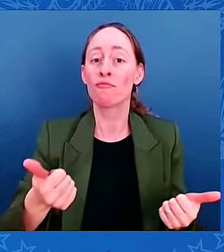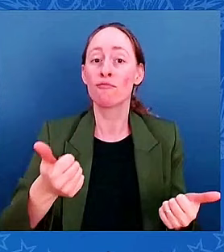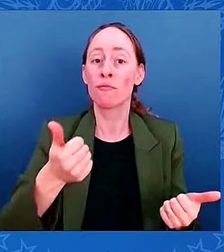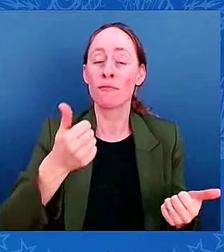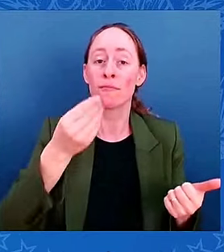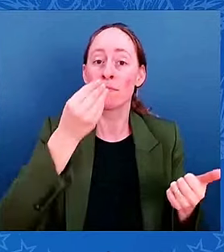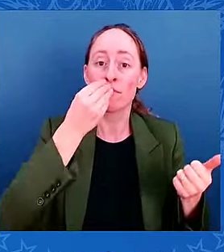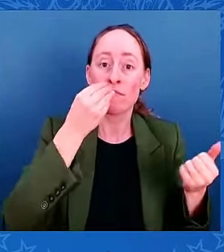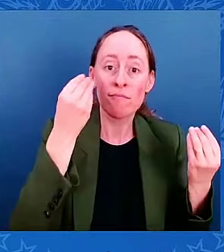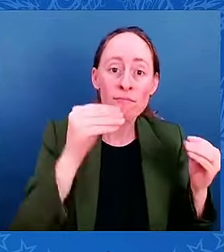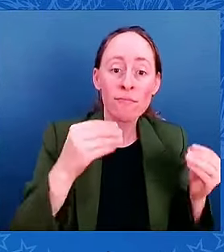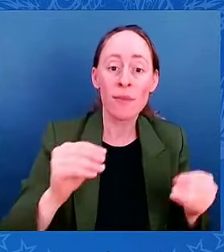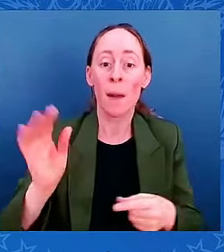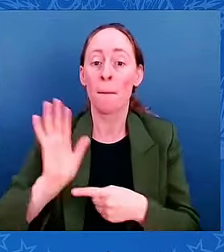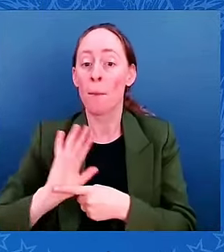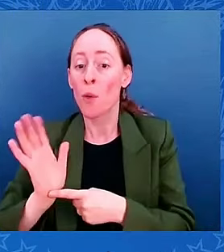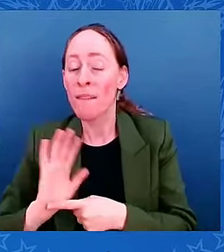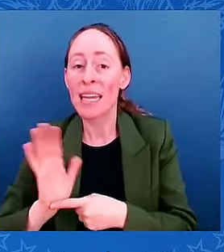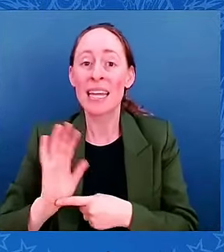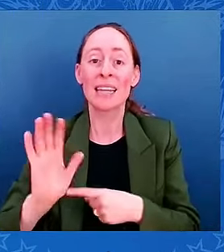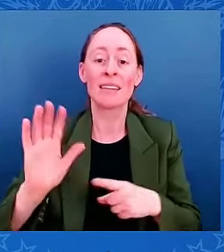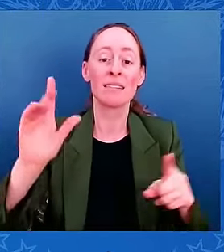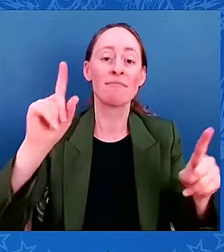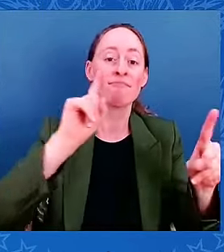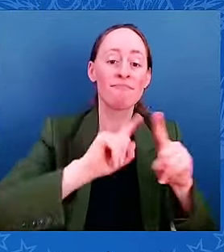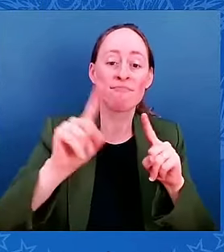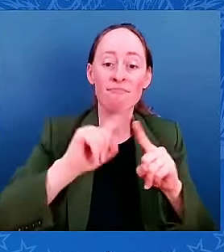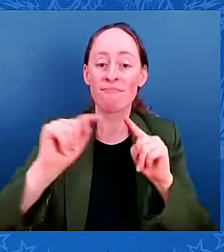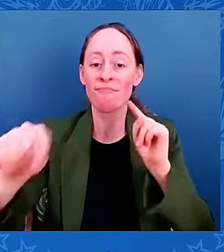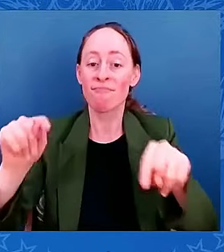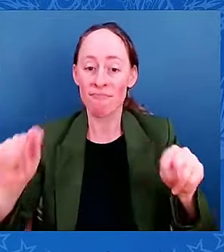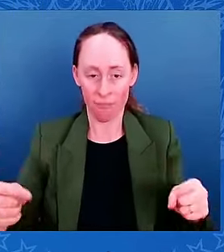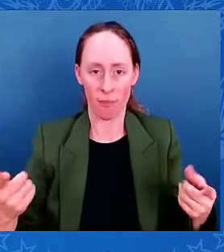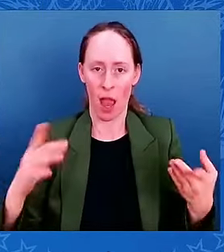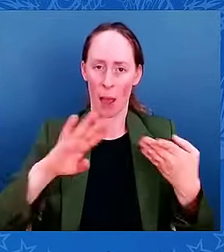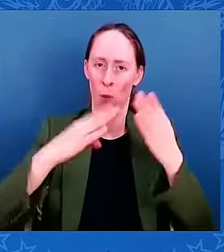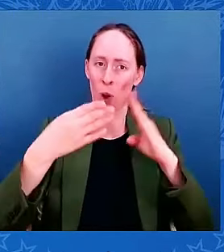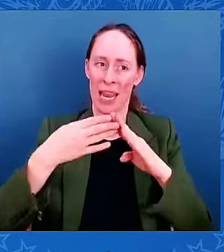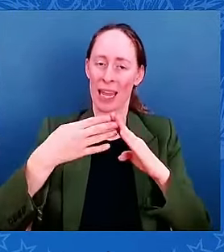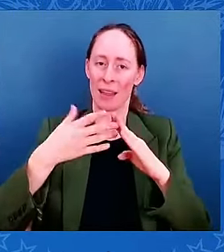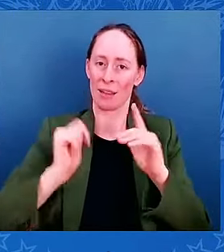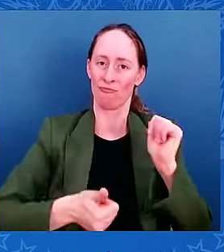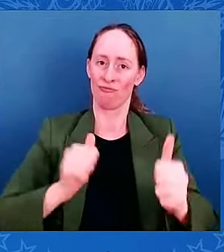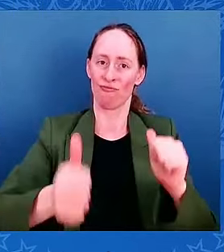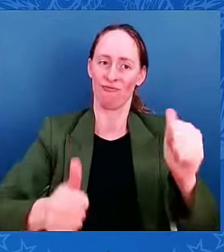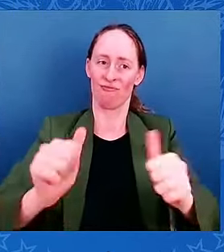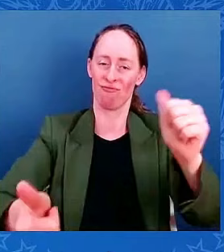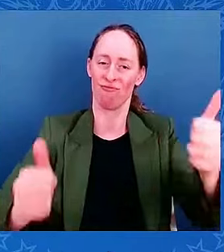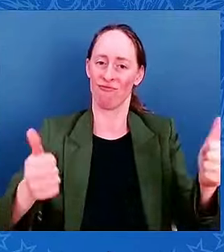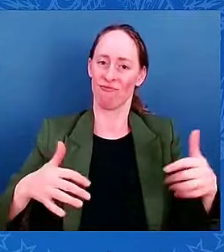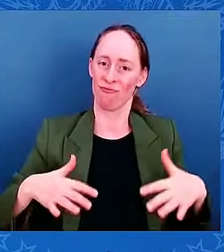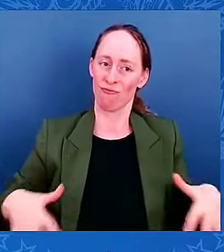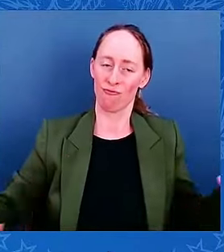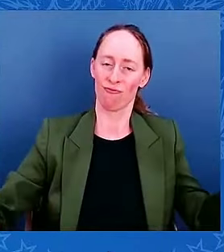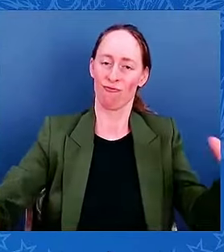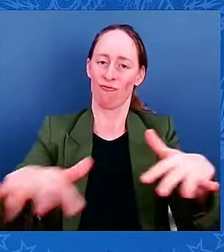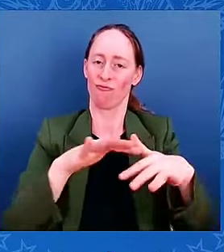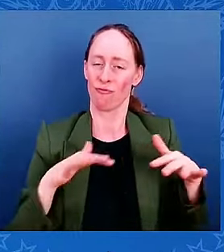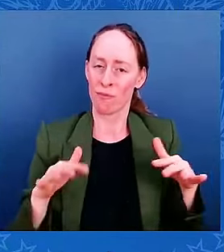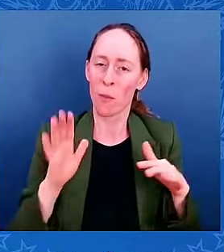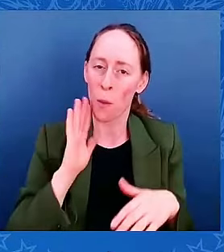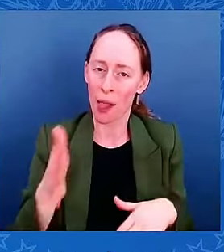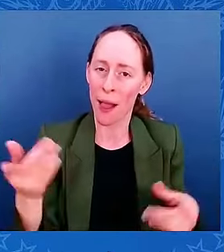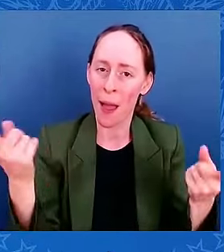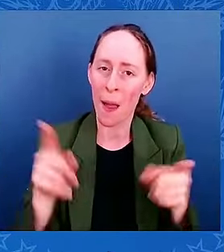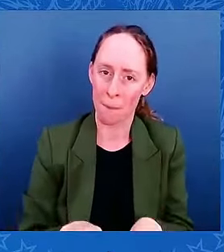up building communities around it. I really mean it. And by the way, 50% of all the business in America is